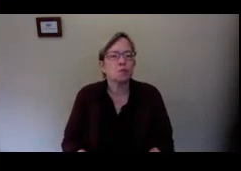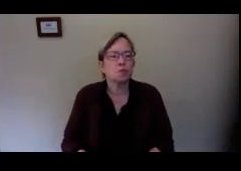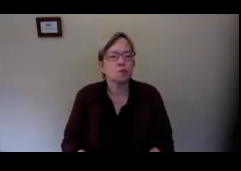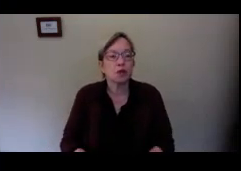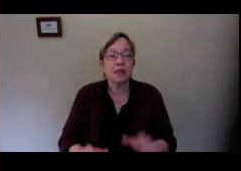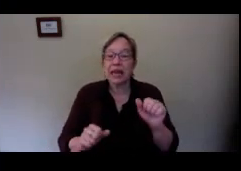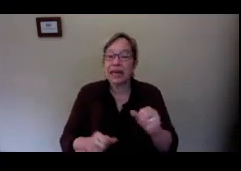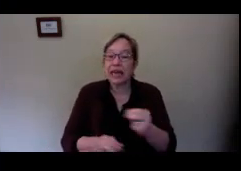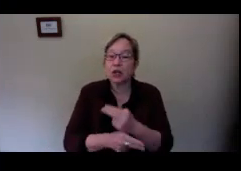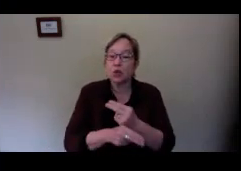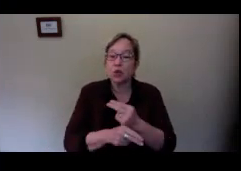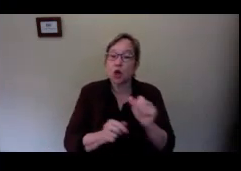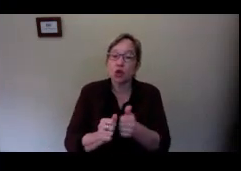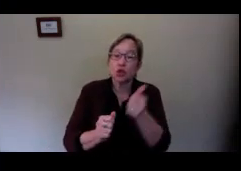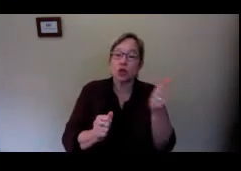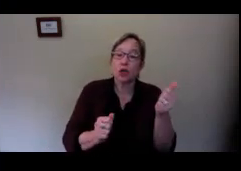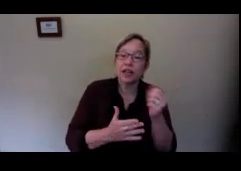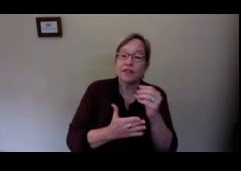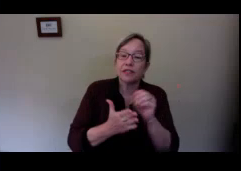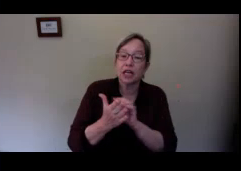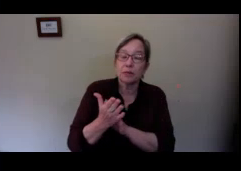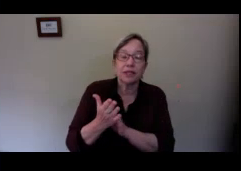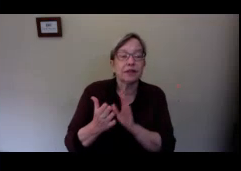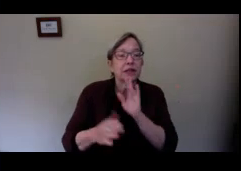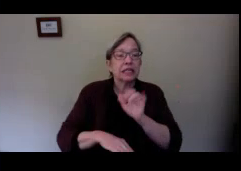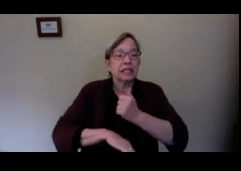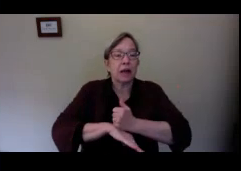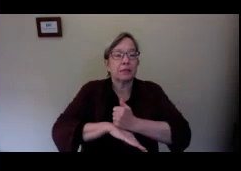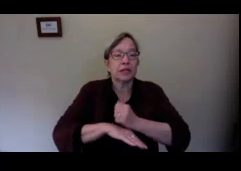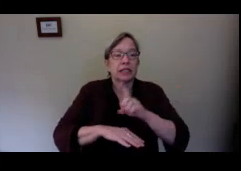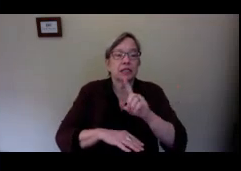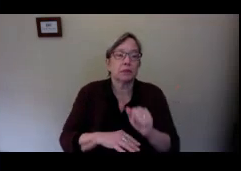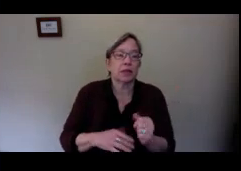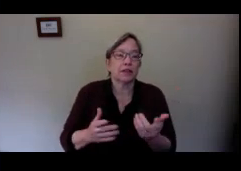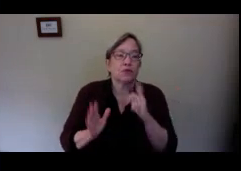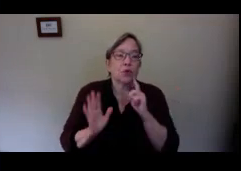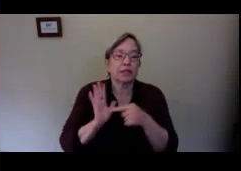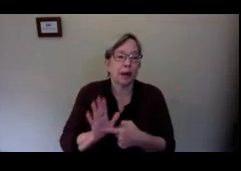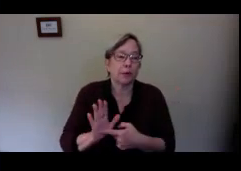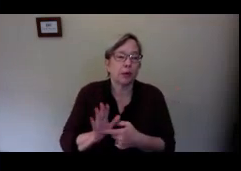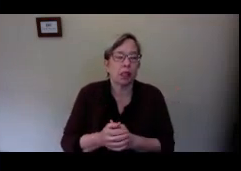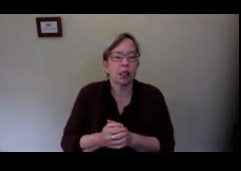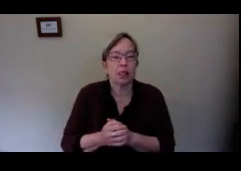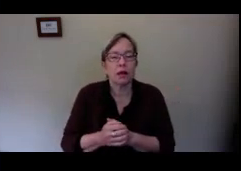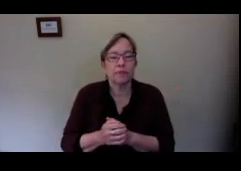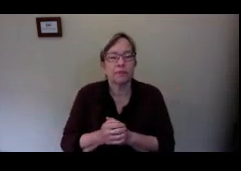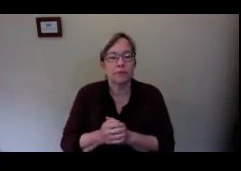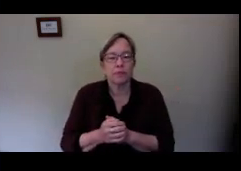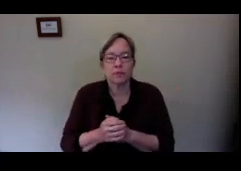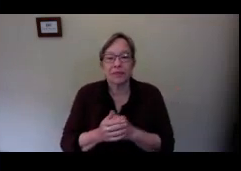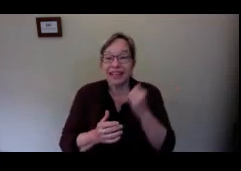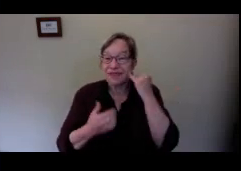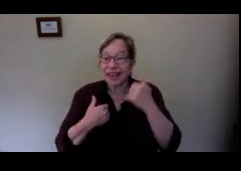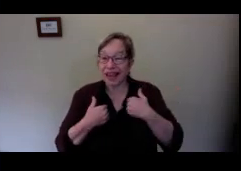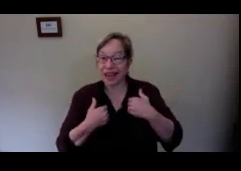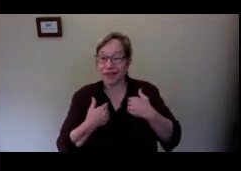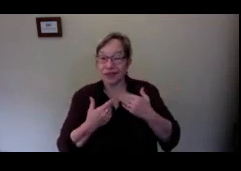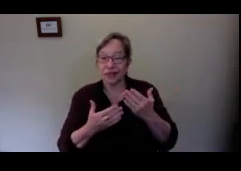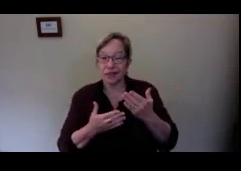use alternative documentation establishing the disability. So, in other words, if they get a determination